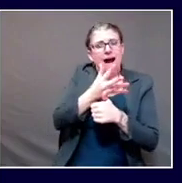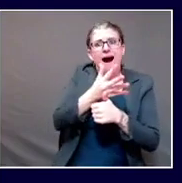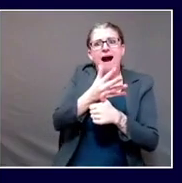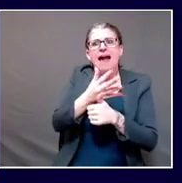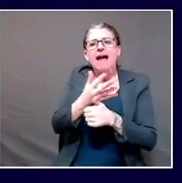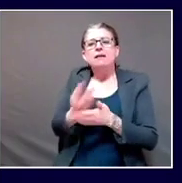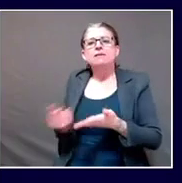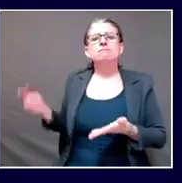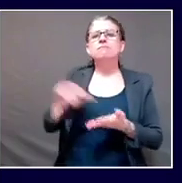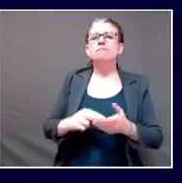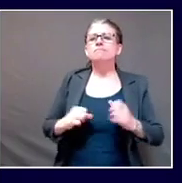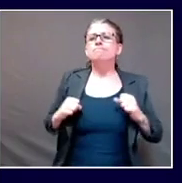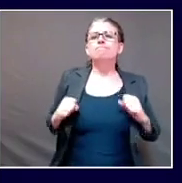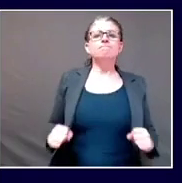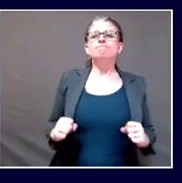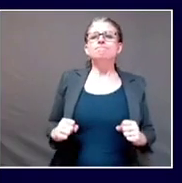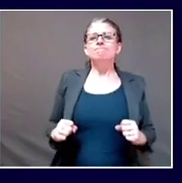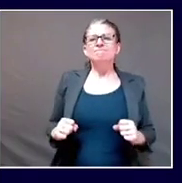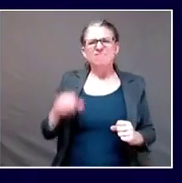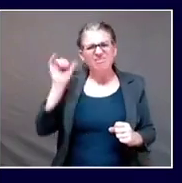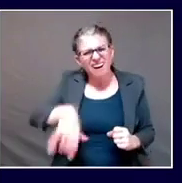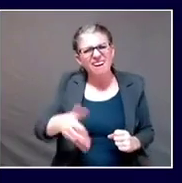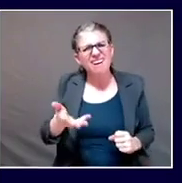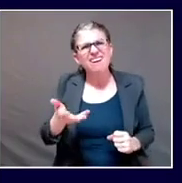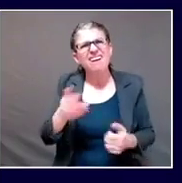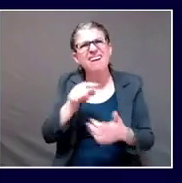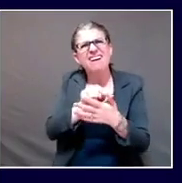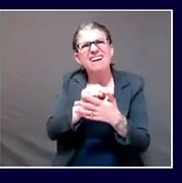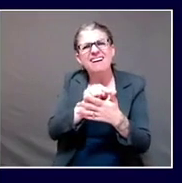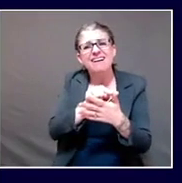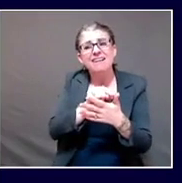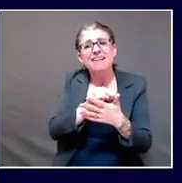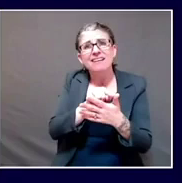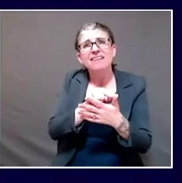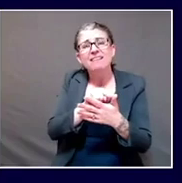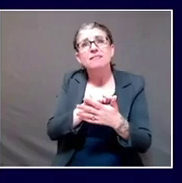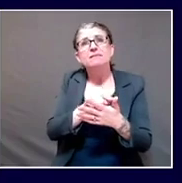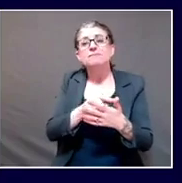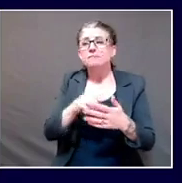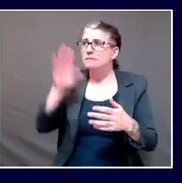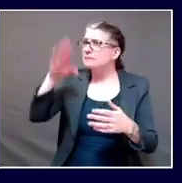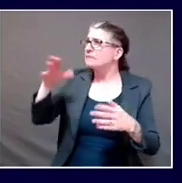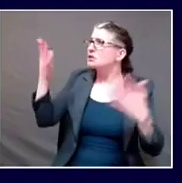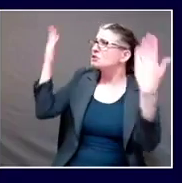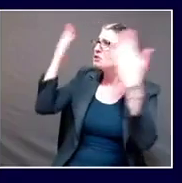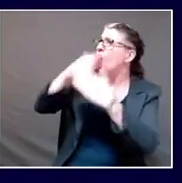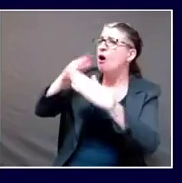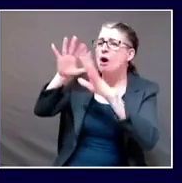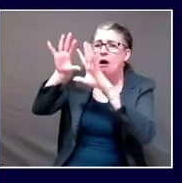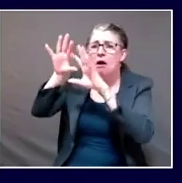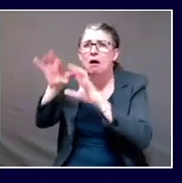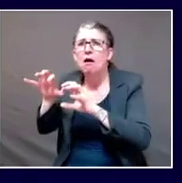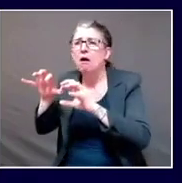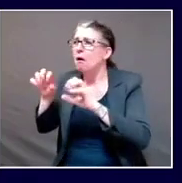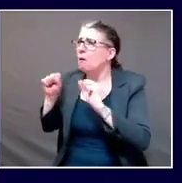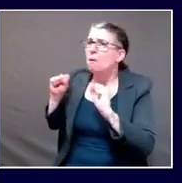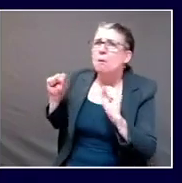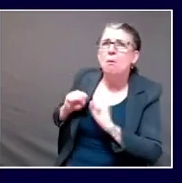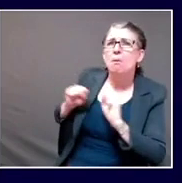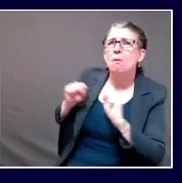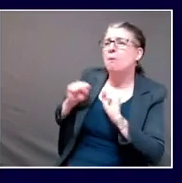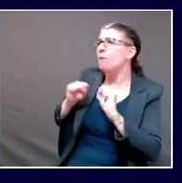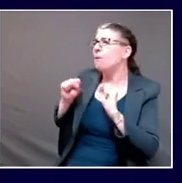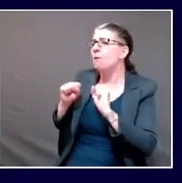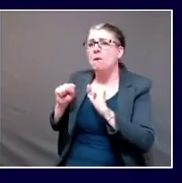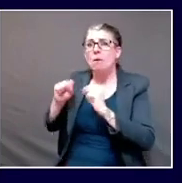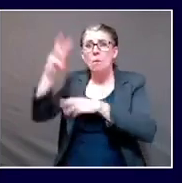the dark of a Maine winter and in the middle of a devastating pandemic, the lighting of each candle and the menorah provides more light in the world, even